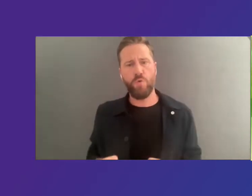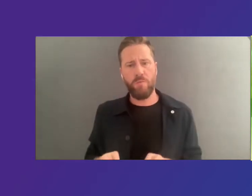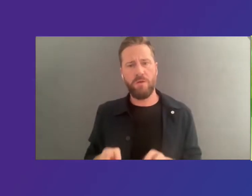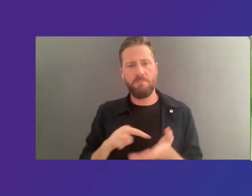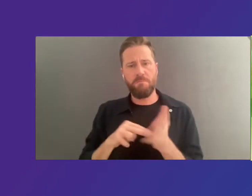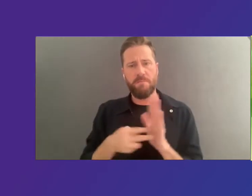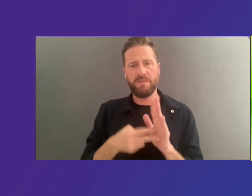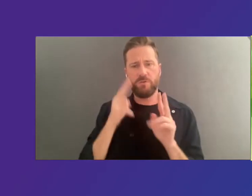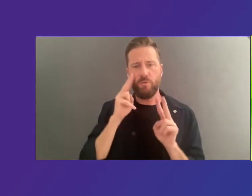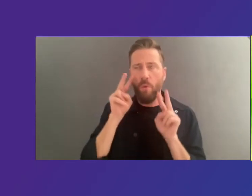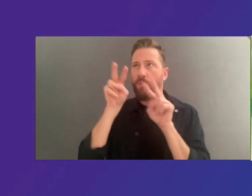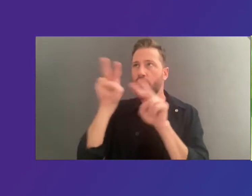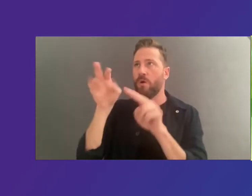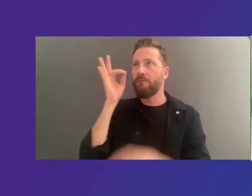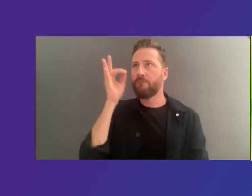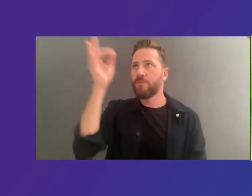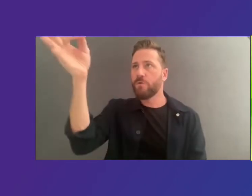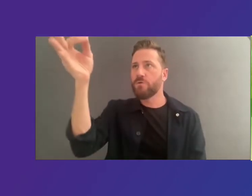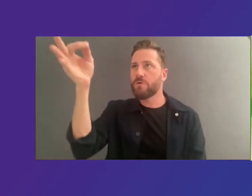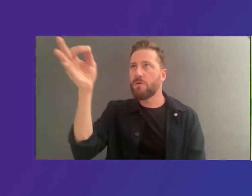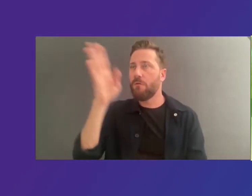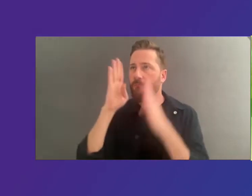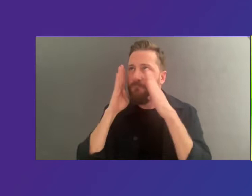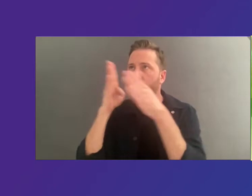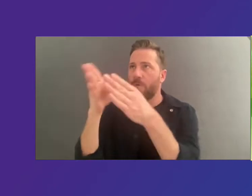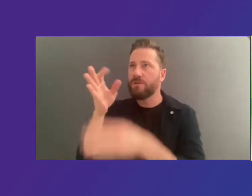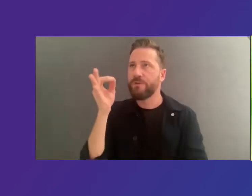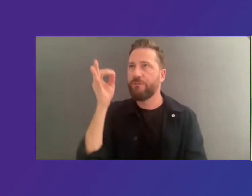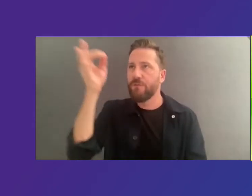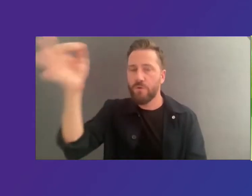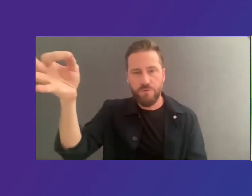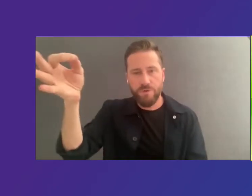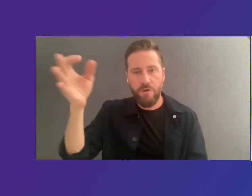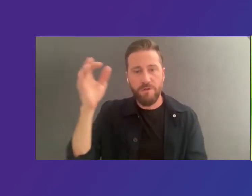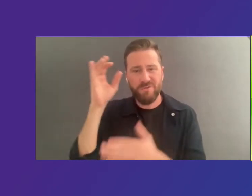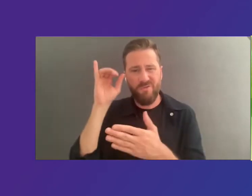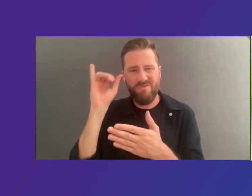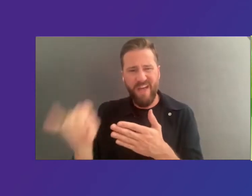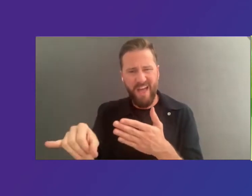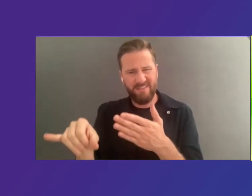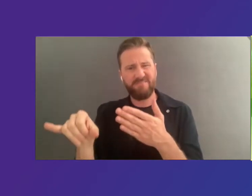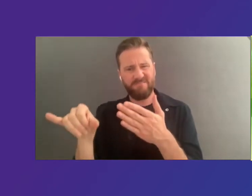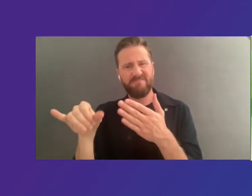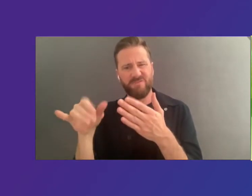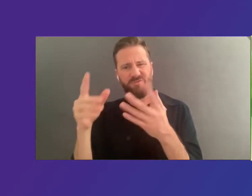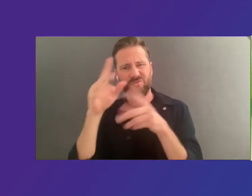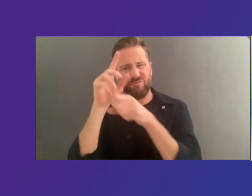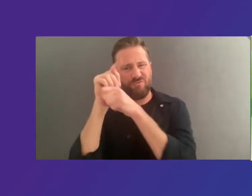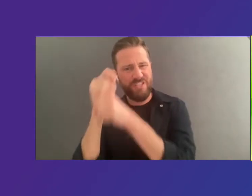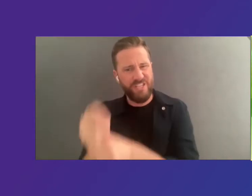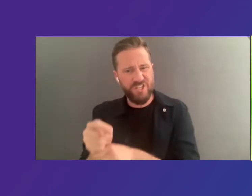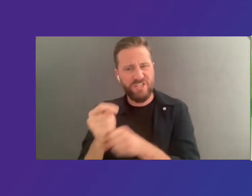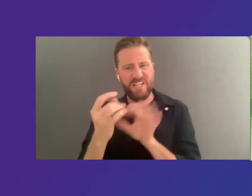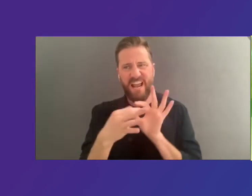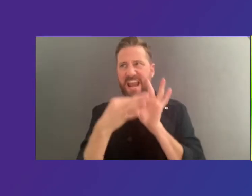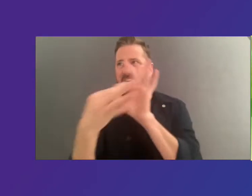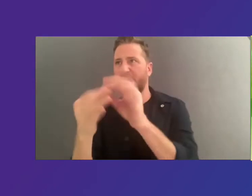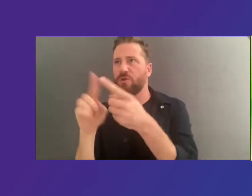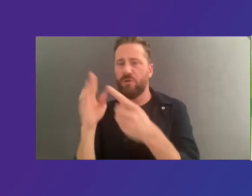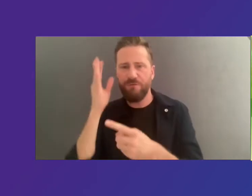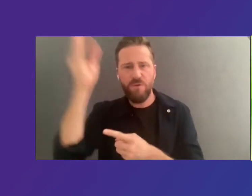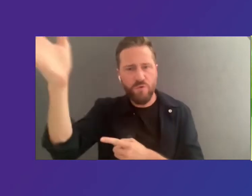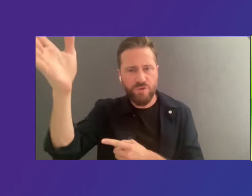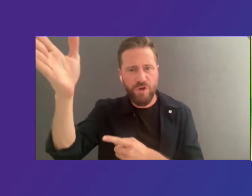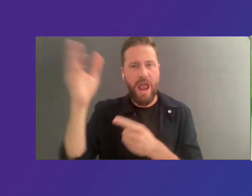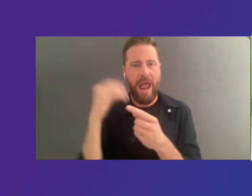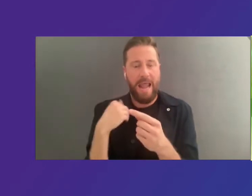in many ways. And so it's always important to think about how traditions connect to the future, how the practices that